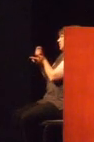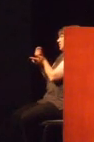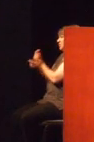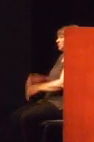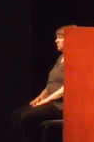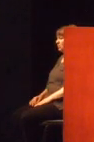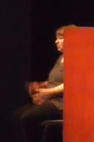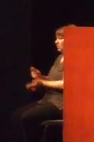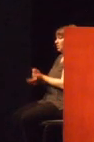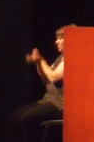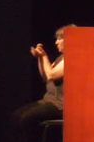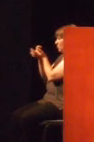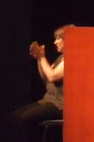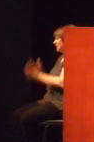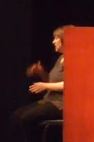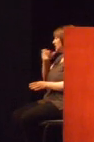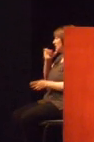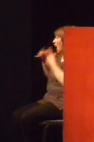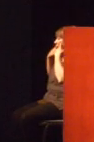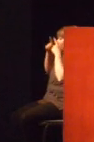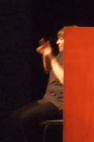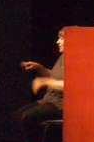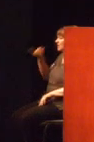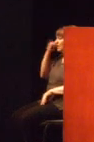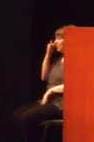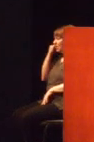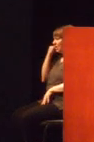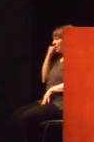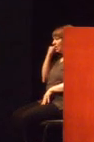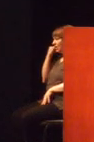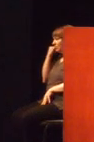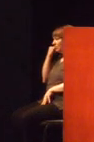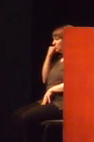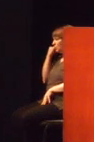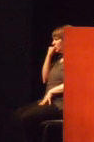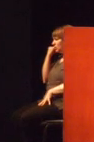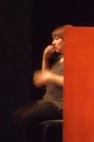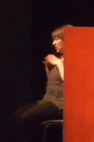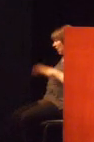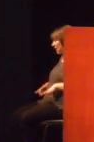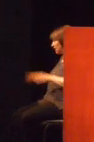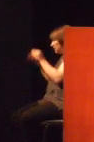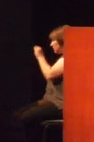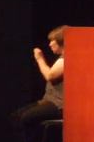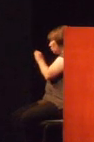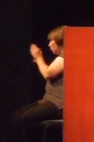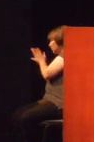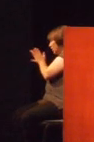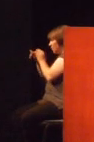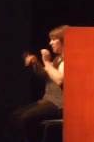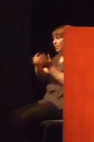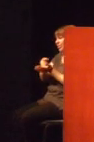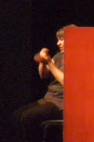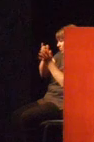therapist is not going to be an effective therapist if they have a more, if the client is more developed in their racial identity than